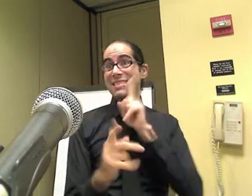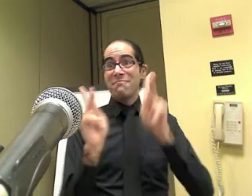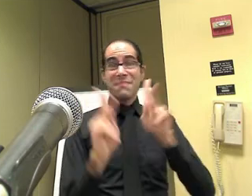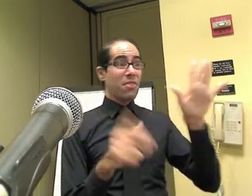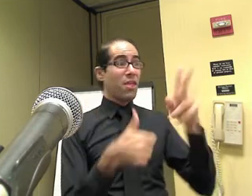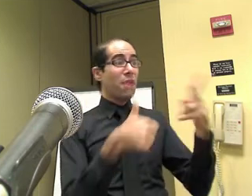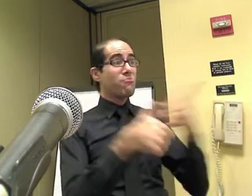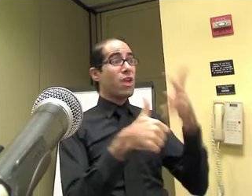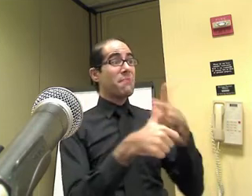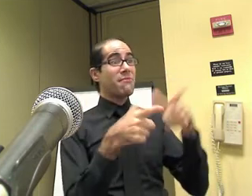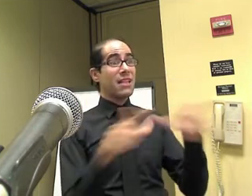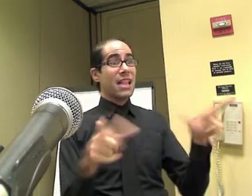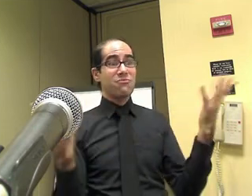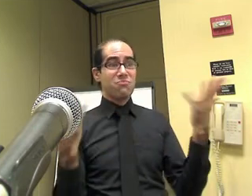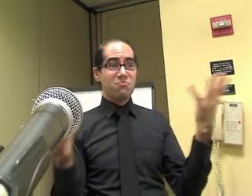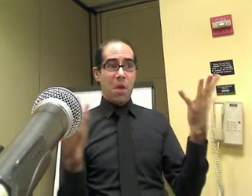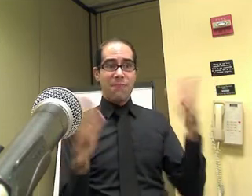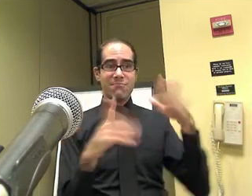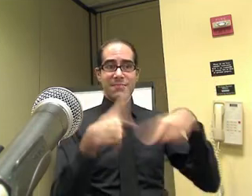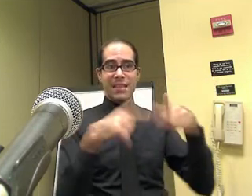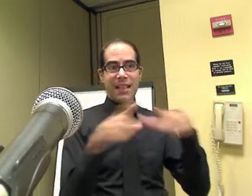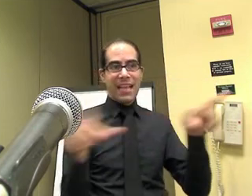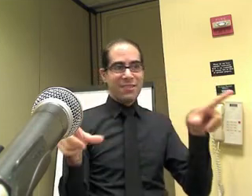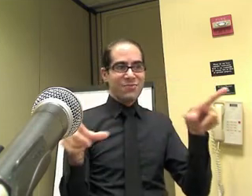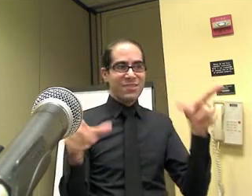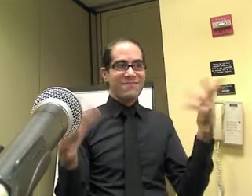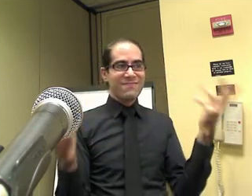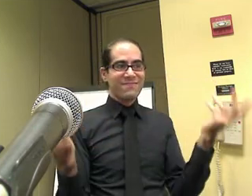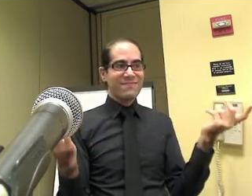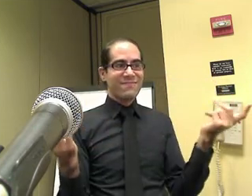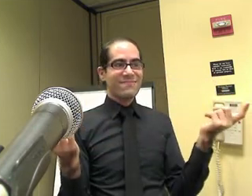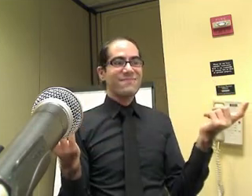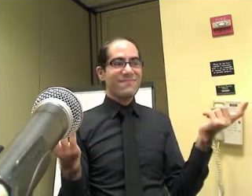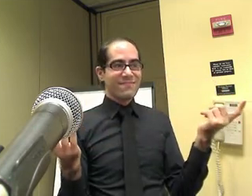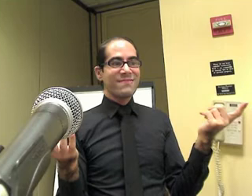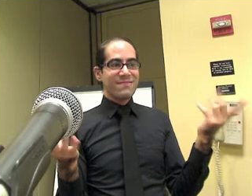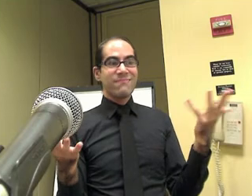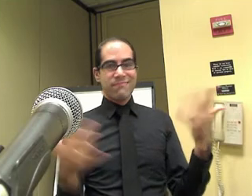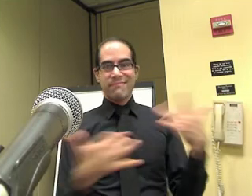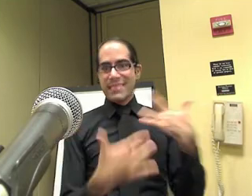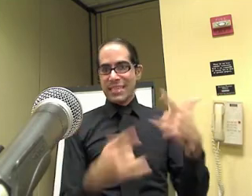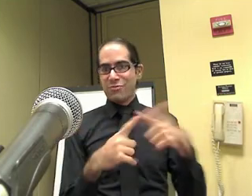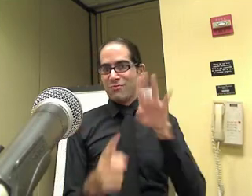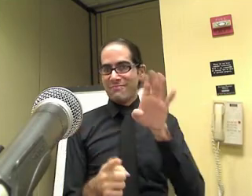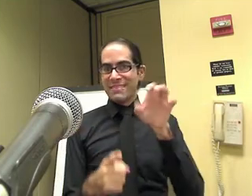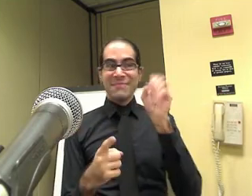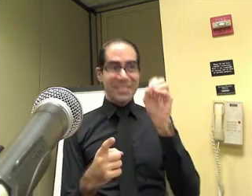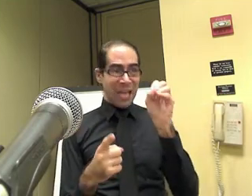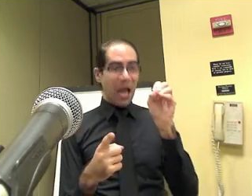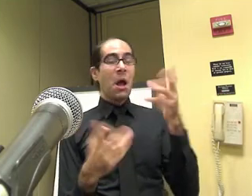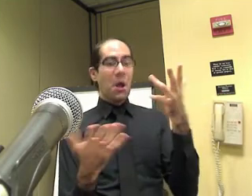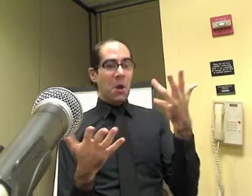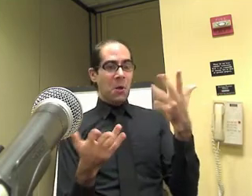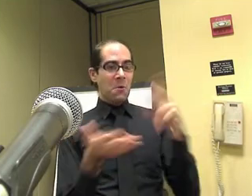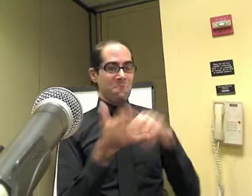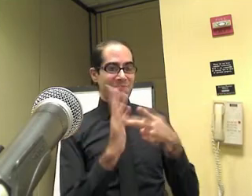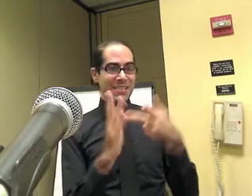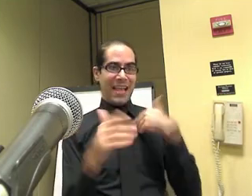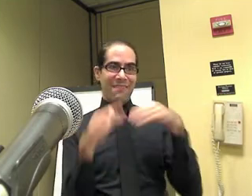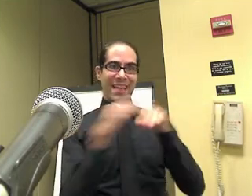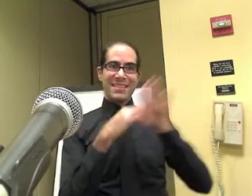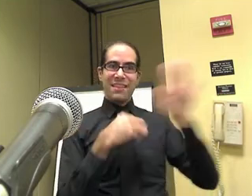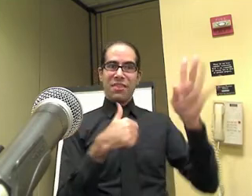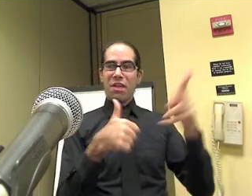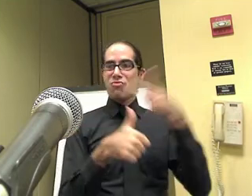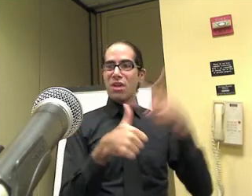it's accessible in sign language. Most often, deaf people's first language is sign language.